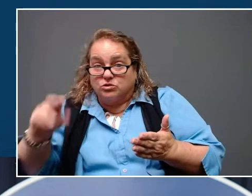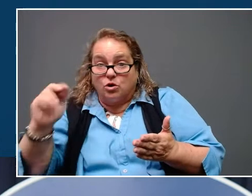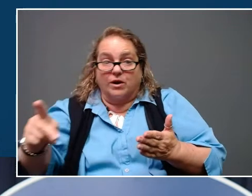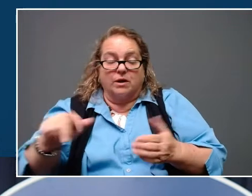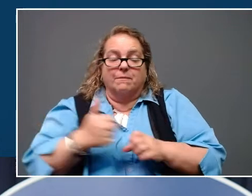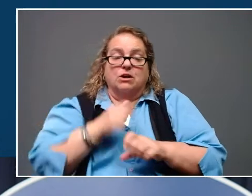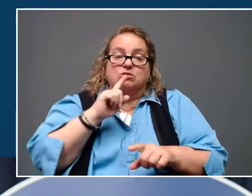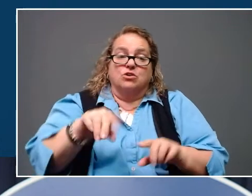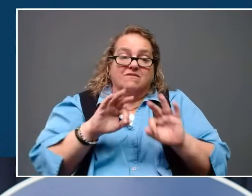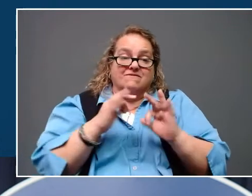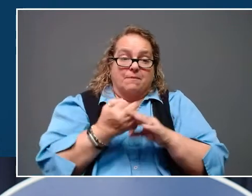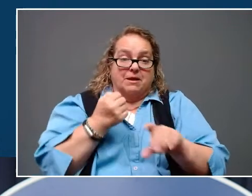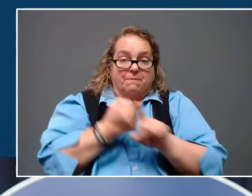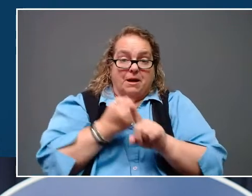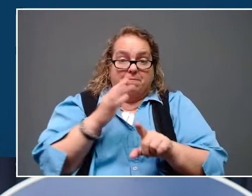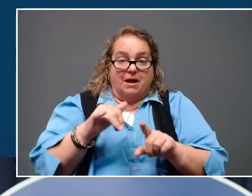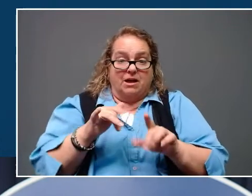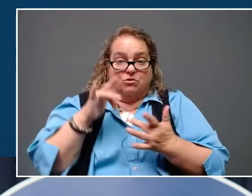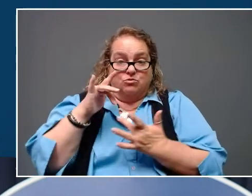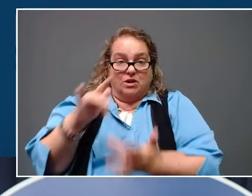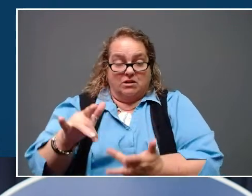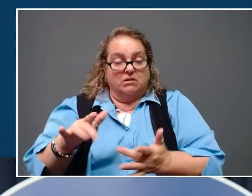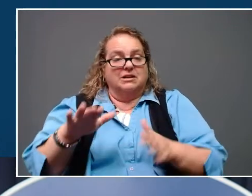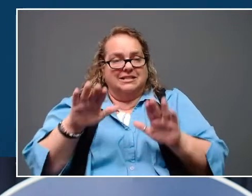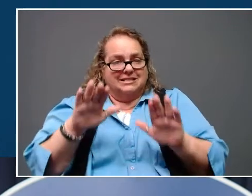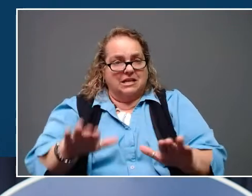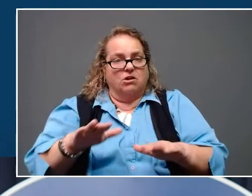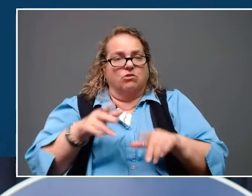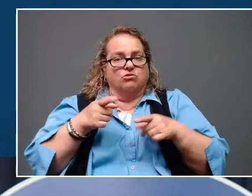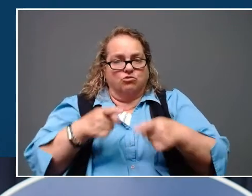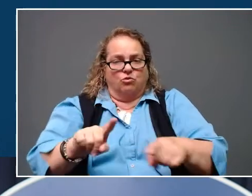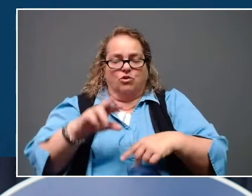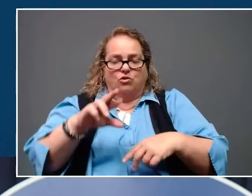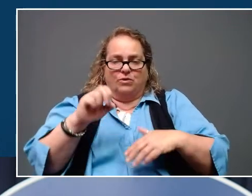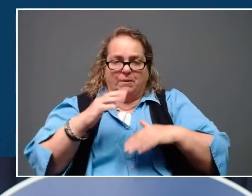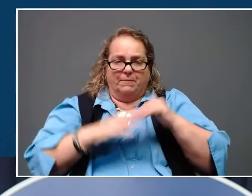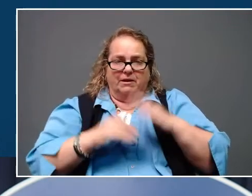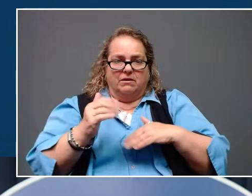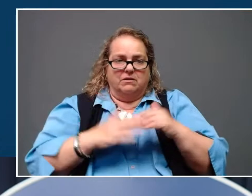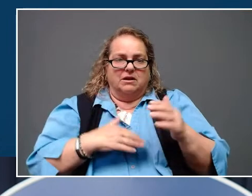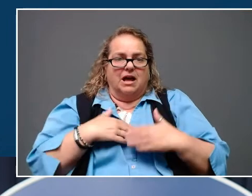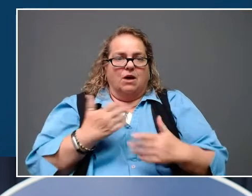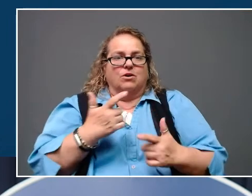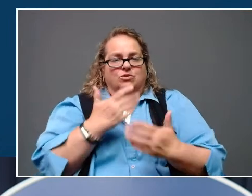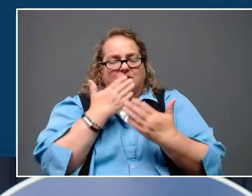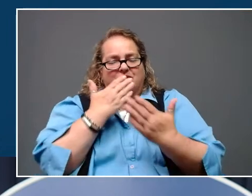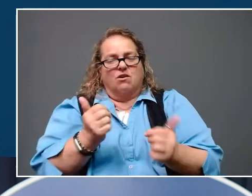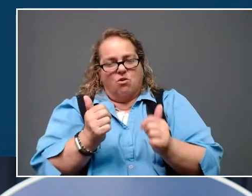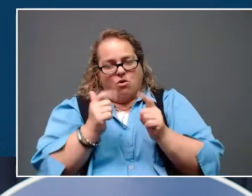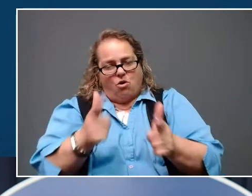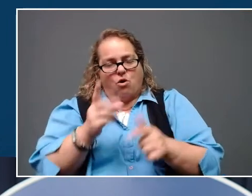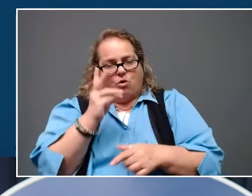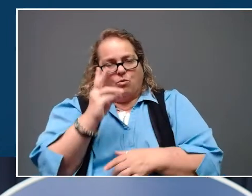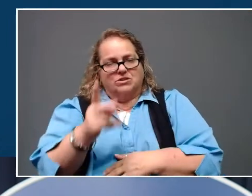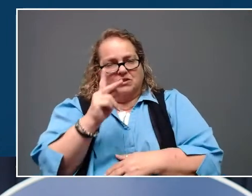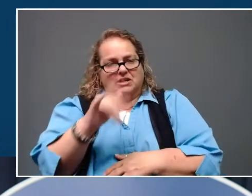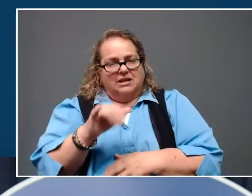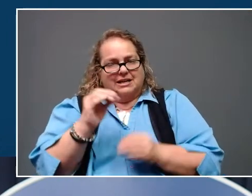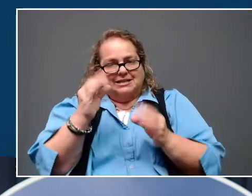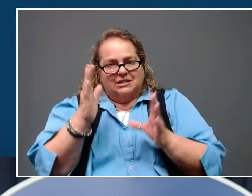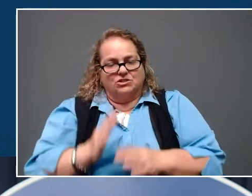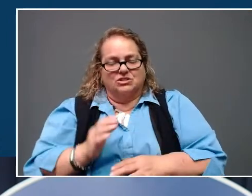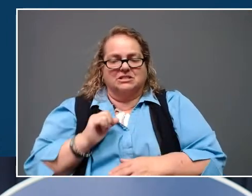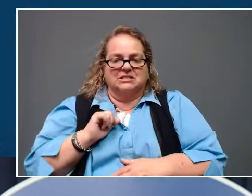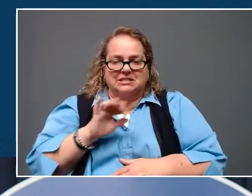by the tornado are settled during the rebuild. I want to thank all the Western Kentucky teachers and staff that